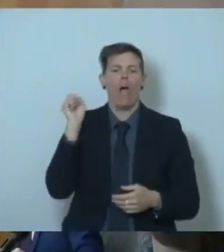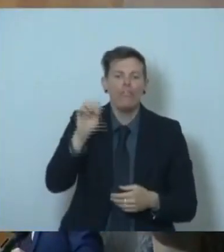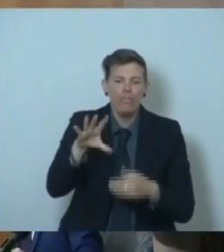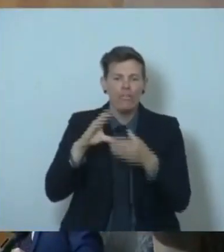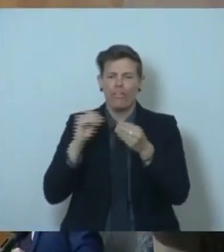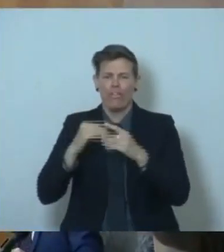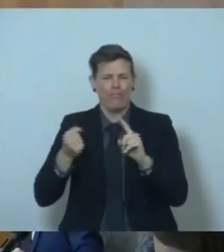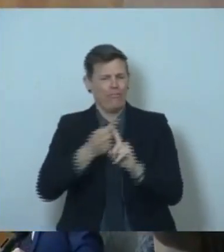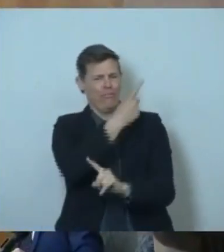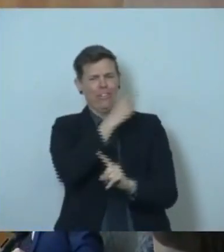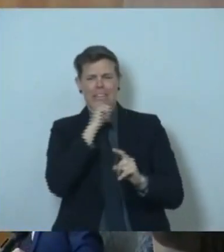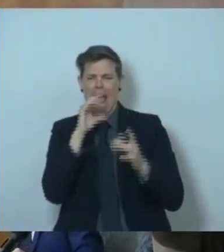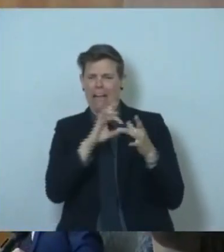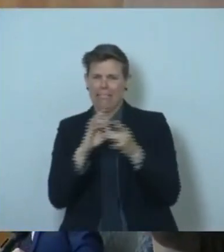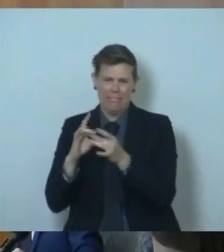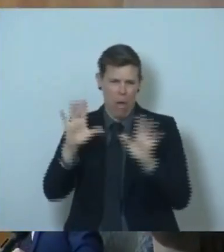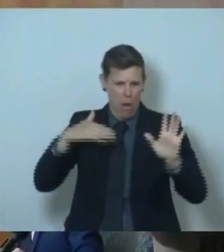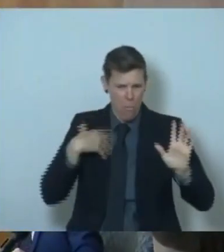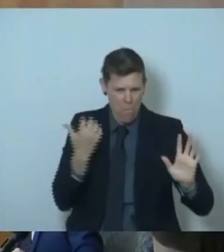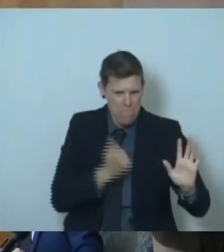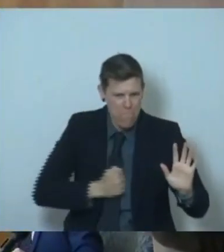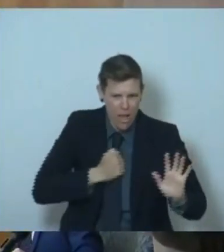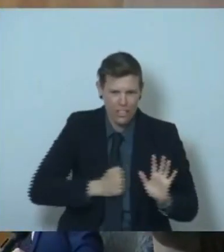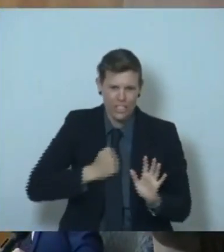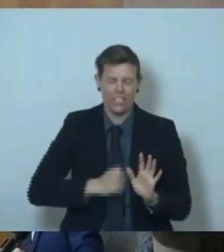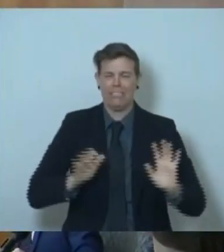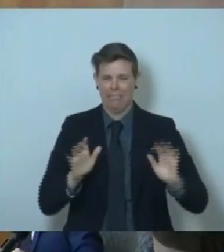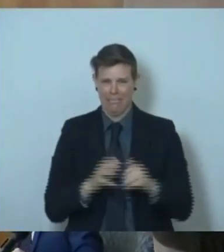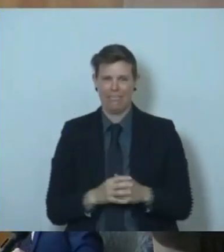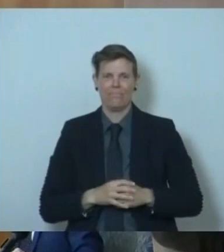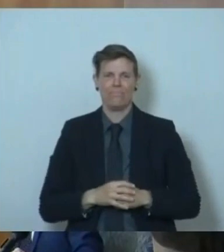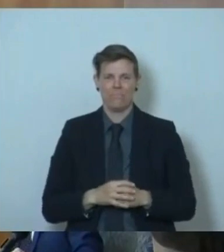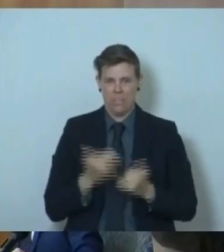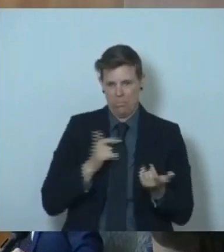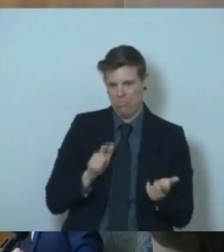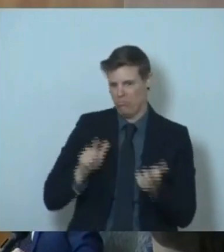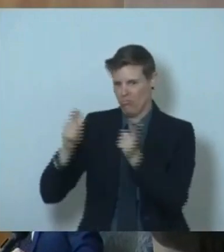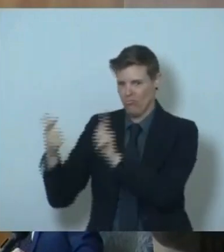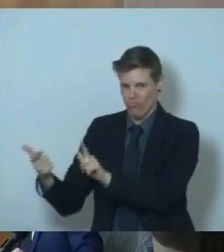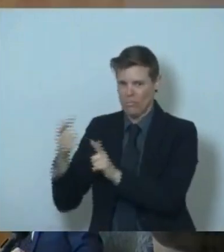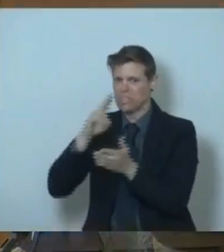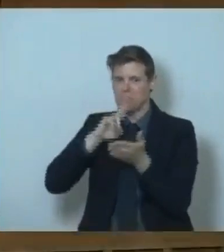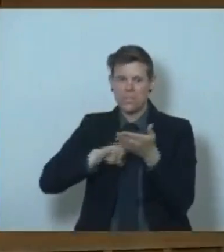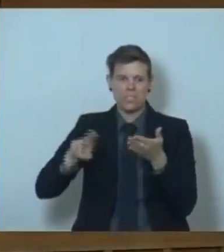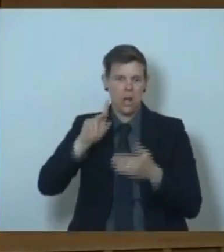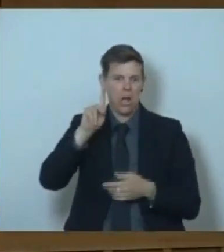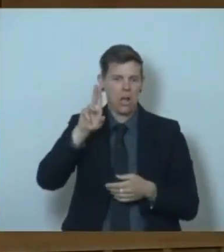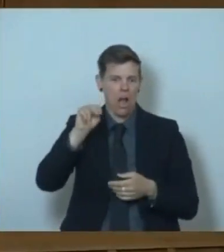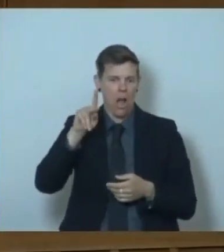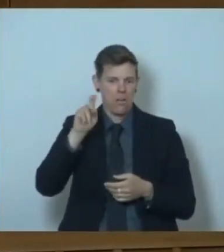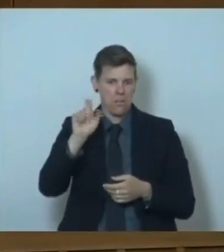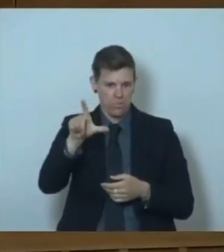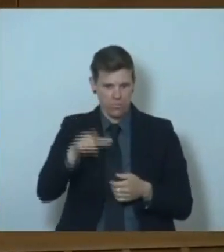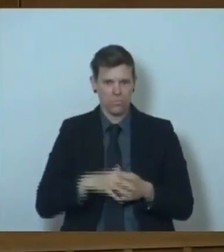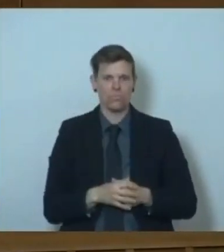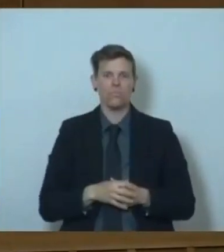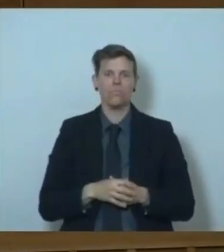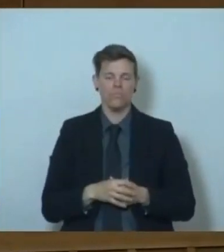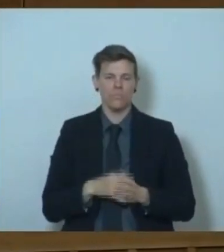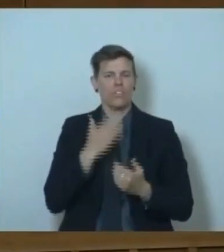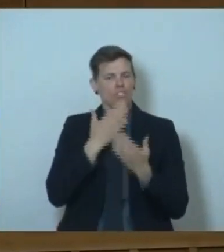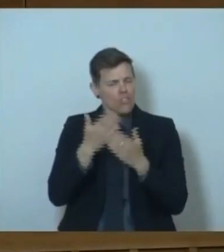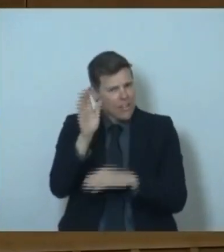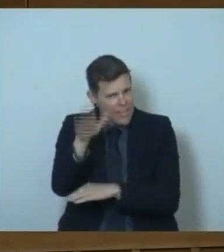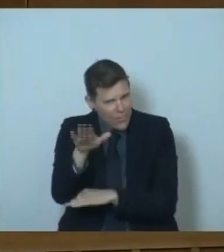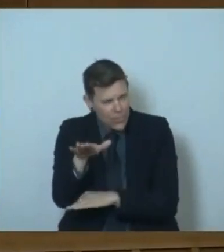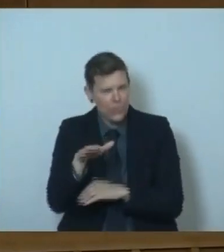I apologize. Good afternoon, everyone. As the governor stated, we are continuing to do our targeted